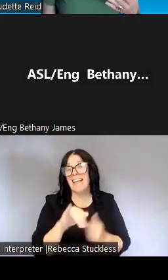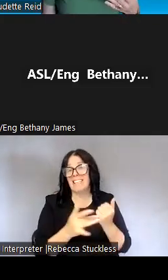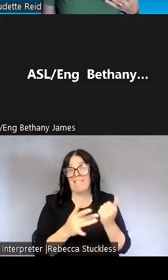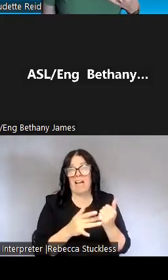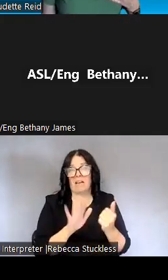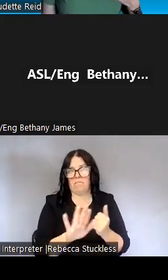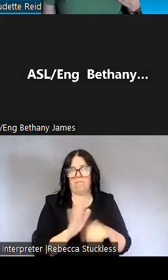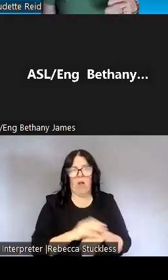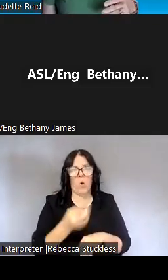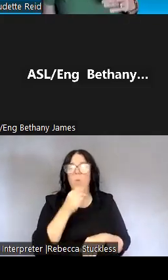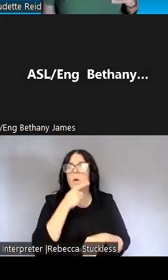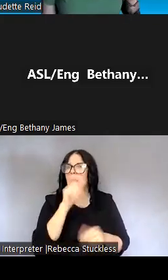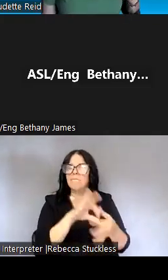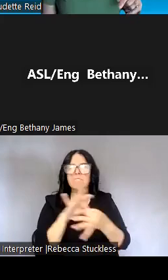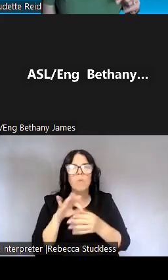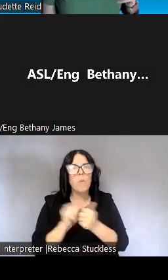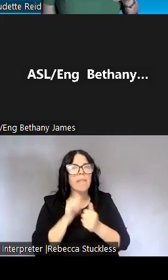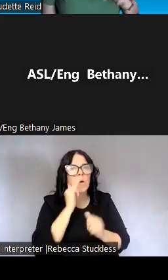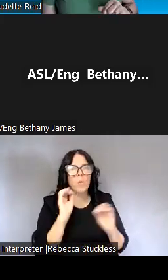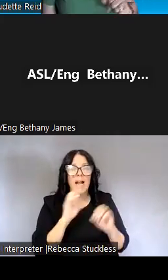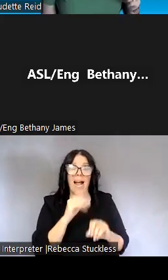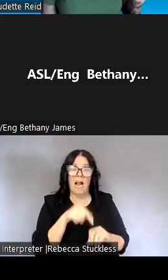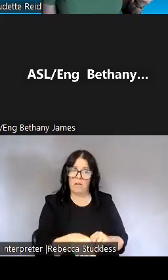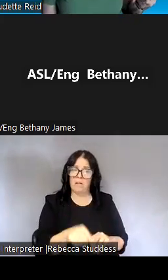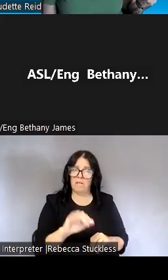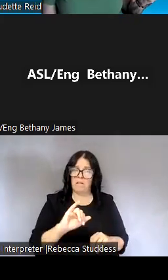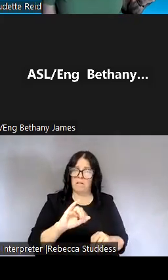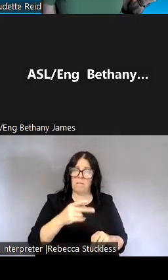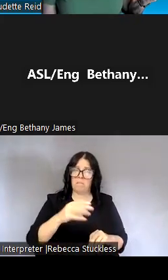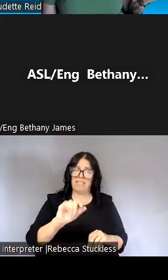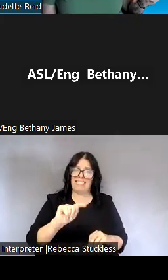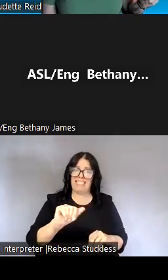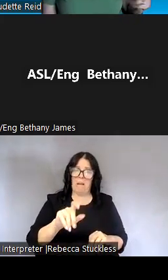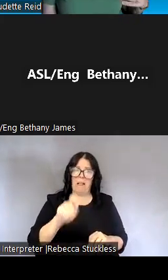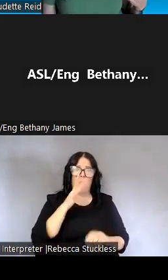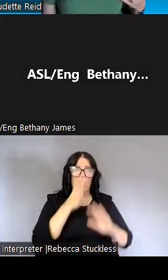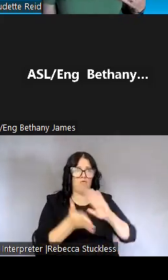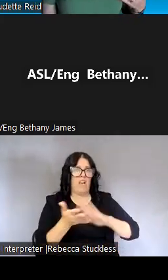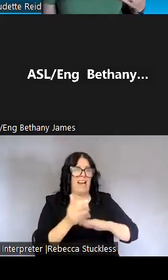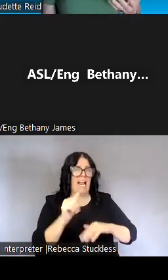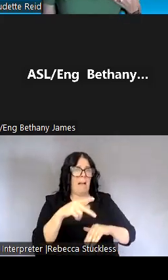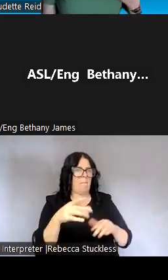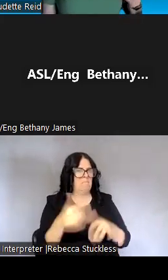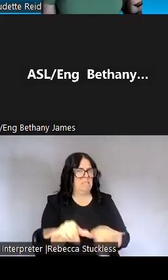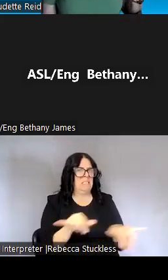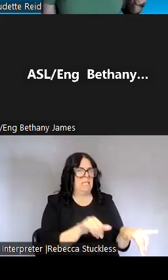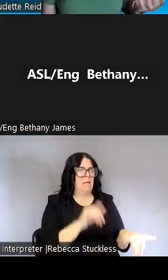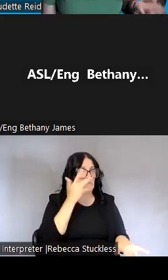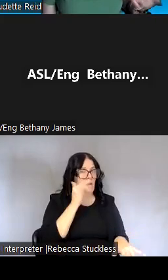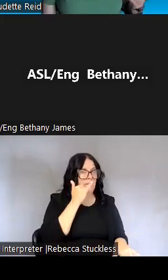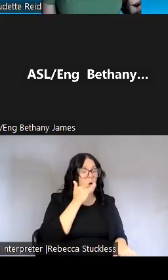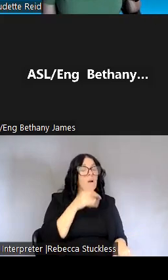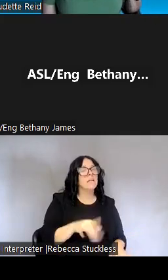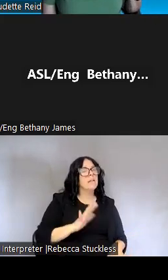connected to a phone, and it runs many of the same apps as a smartphone. It is better